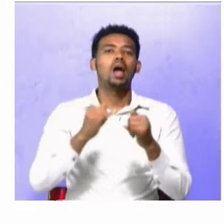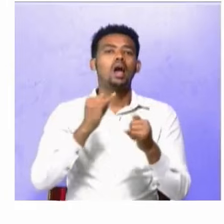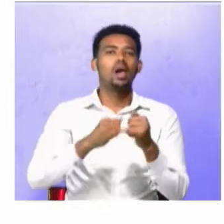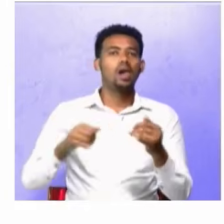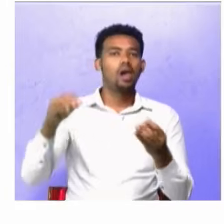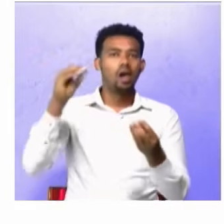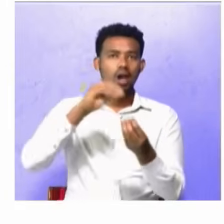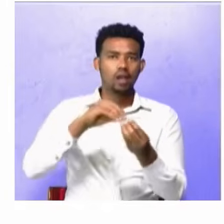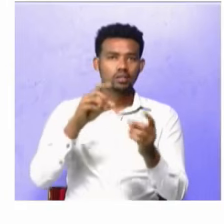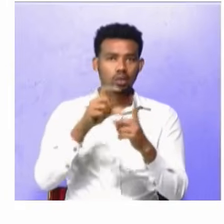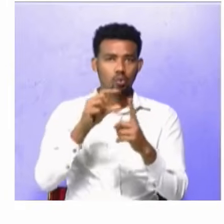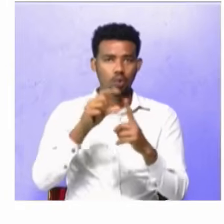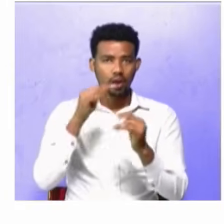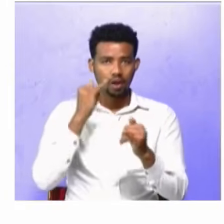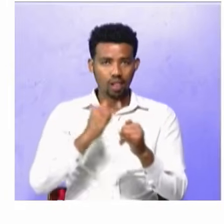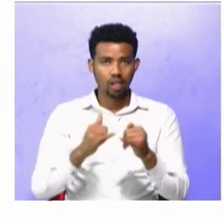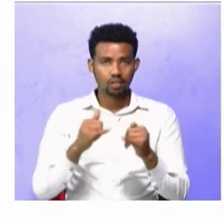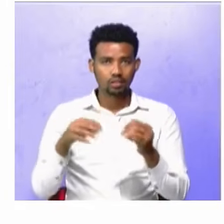smallest.